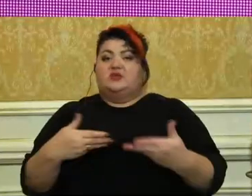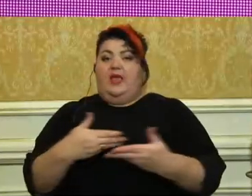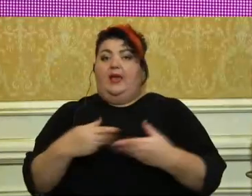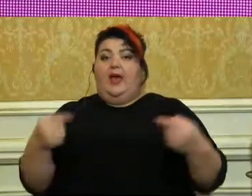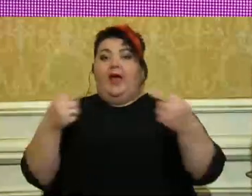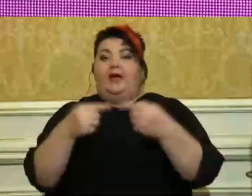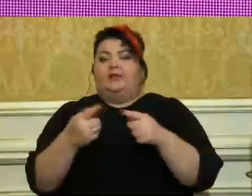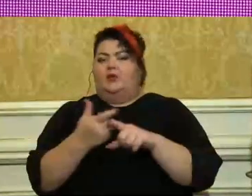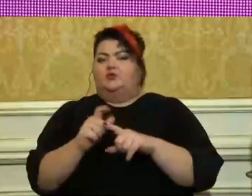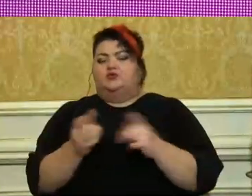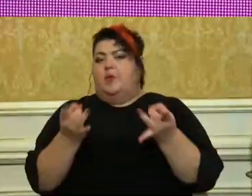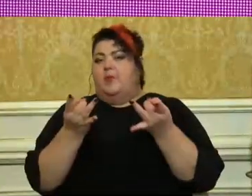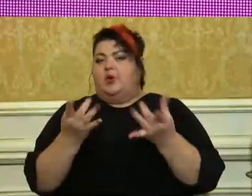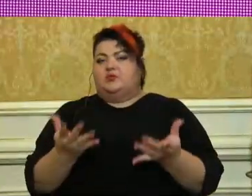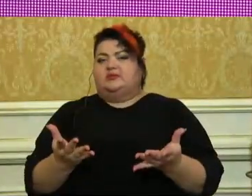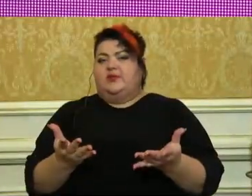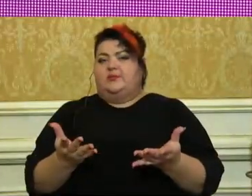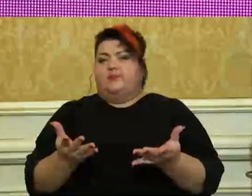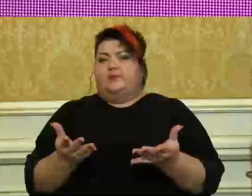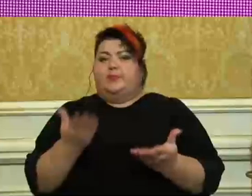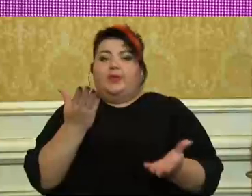It is violence against women